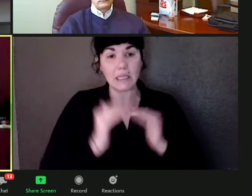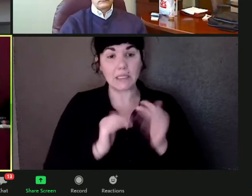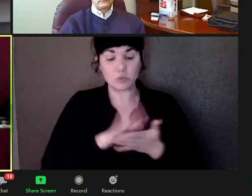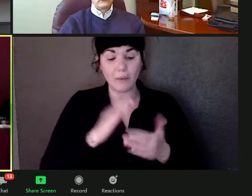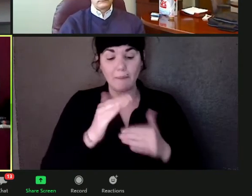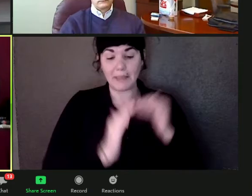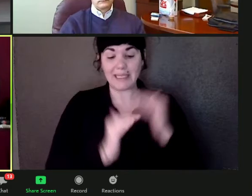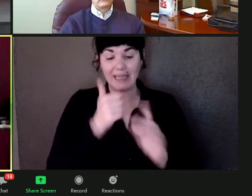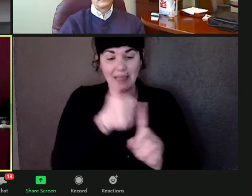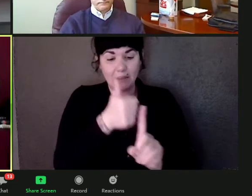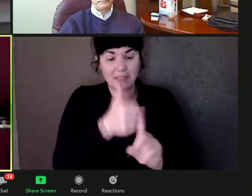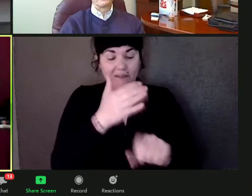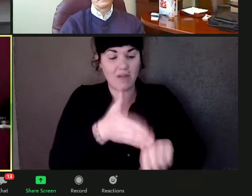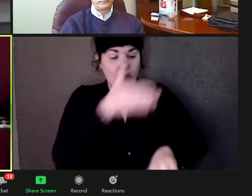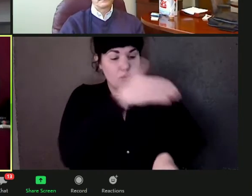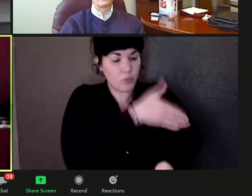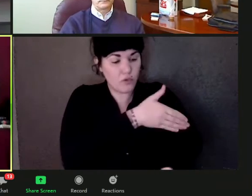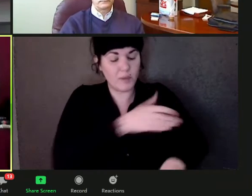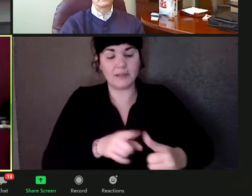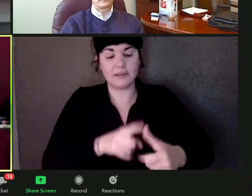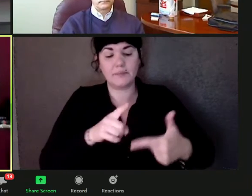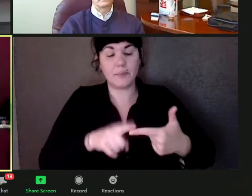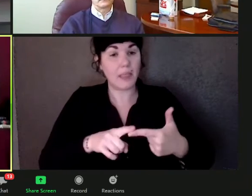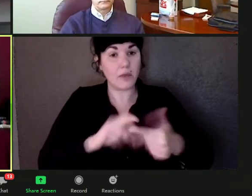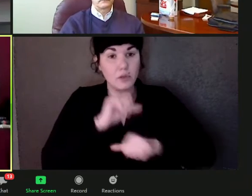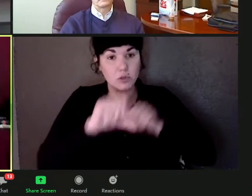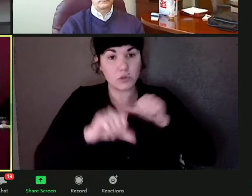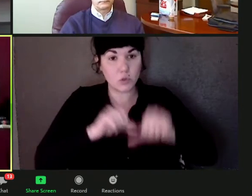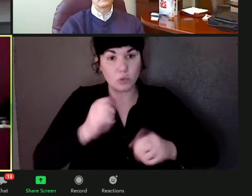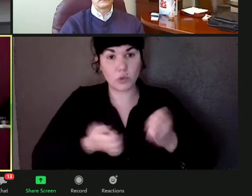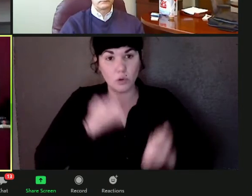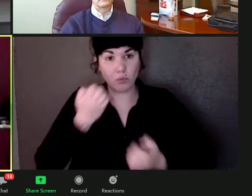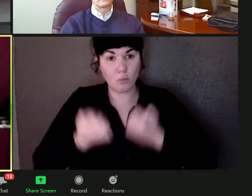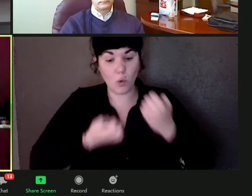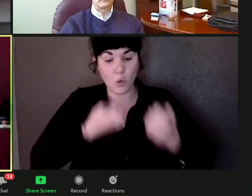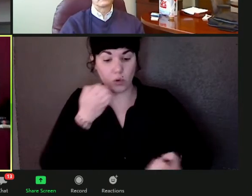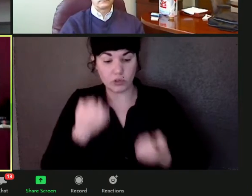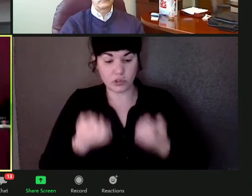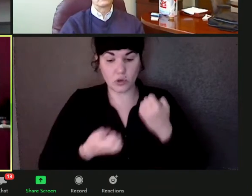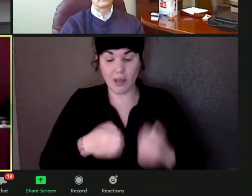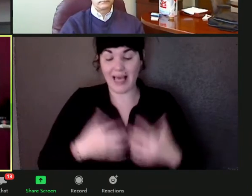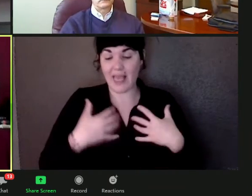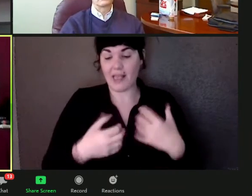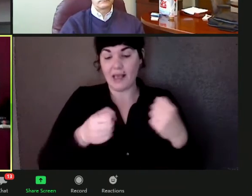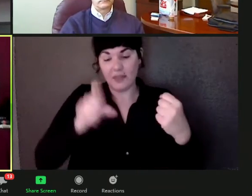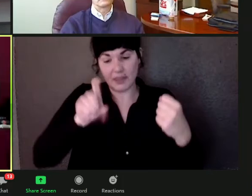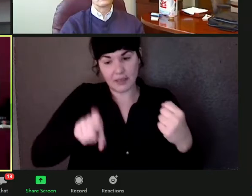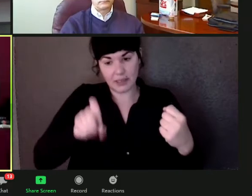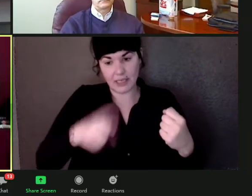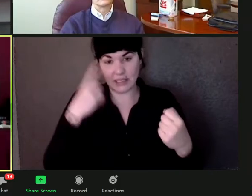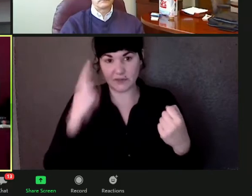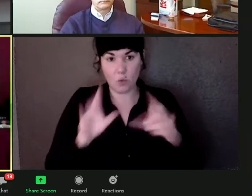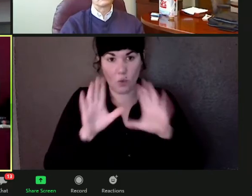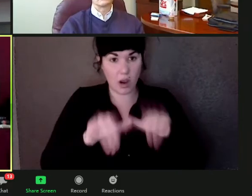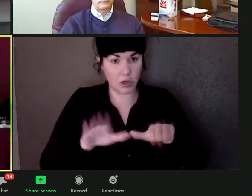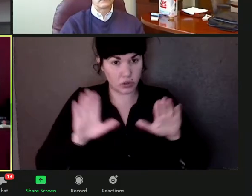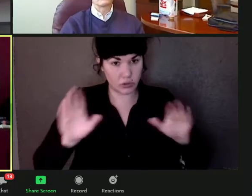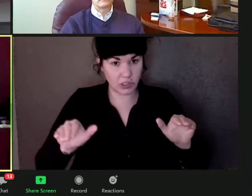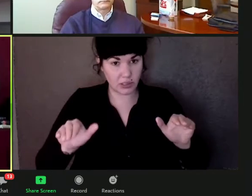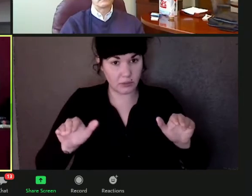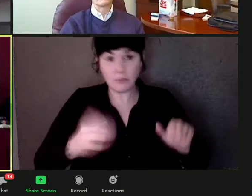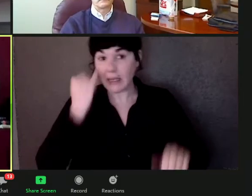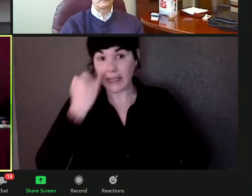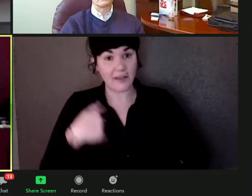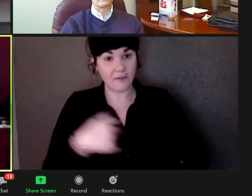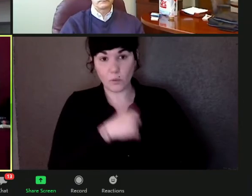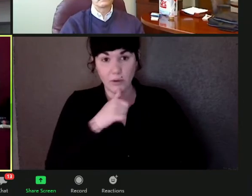emotional, and ongoing health needs of our children. Because if we're not healthy, we're not learning. If we're not learning, we can't achieve. If we're not achieving, we're certainly